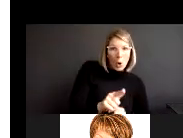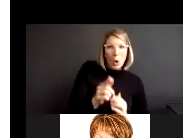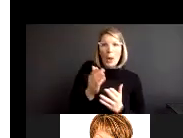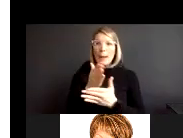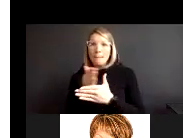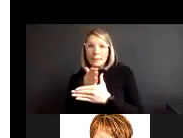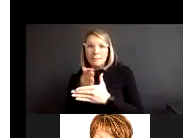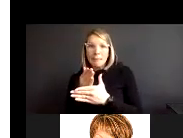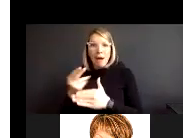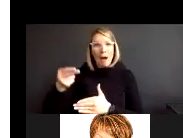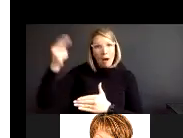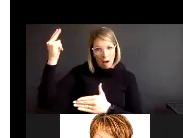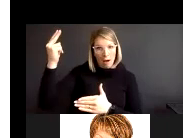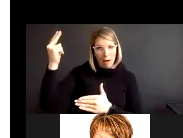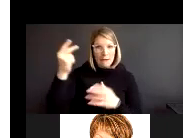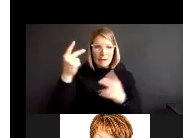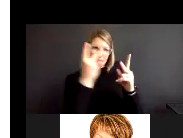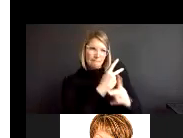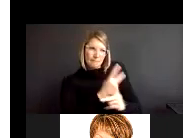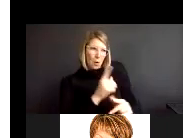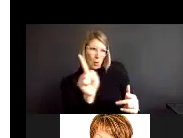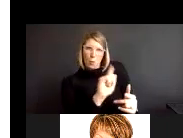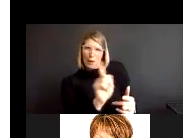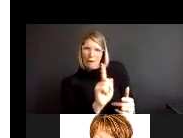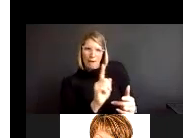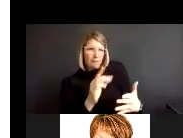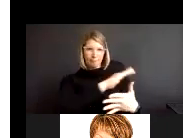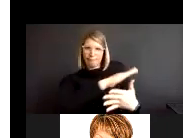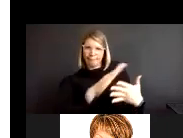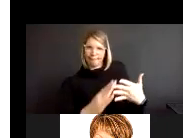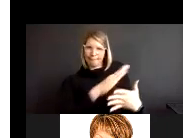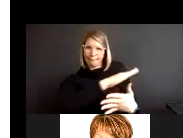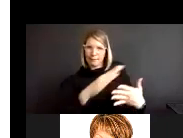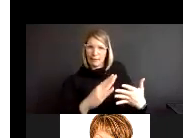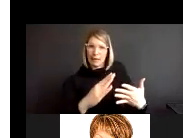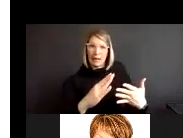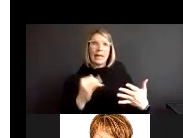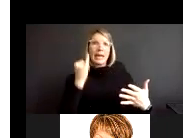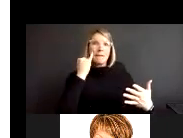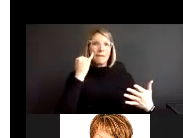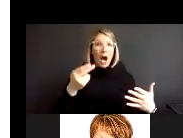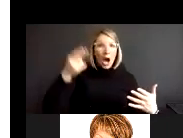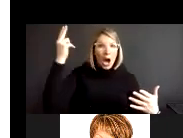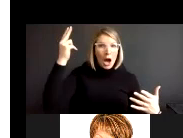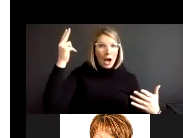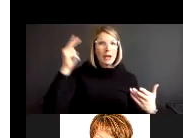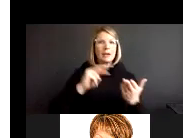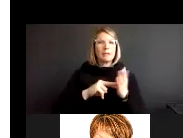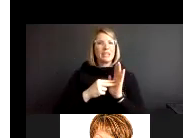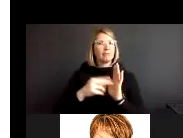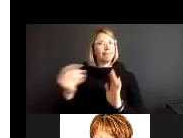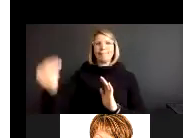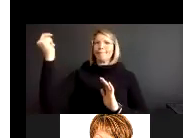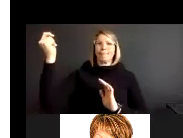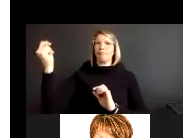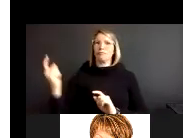this risk level is going to then determine the response time. This response time can range from immediate to 5 clear